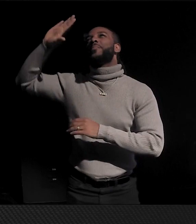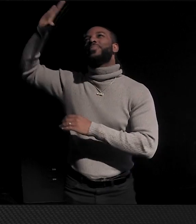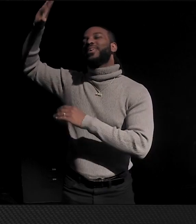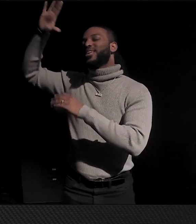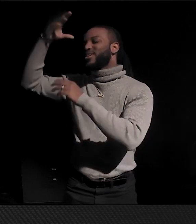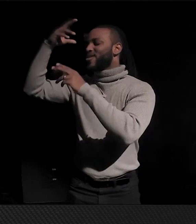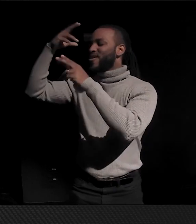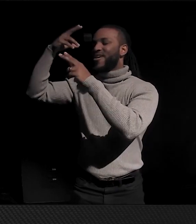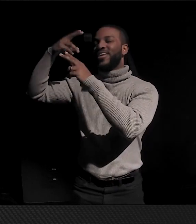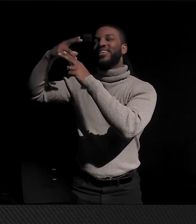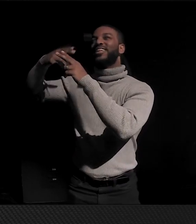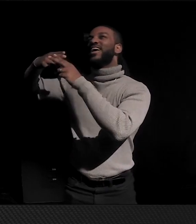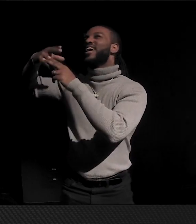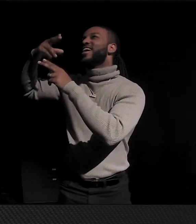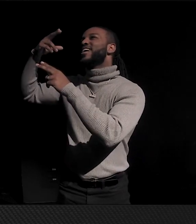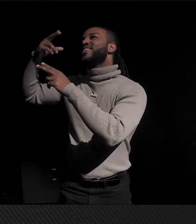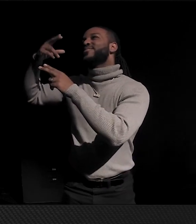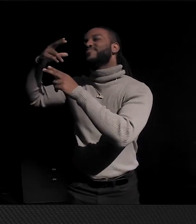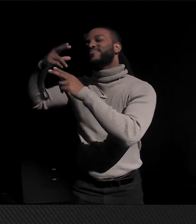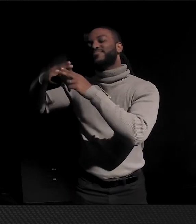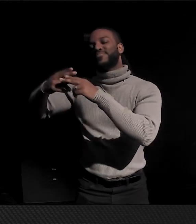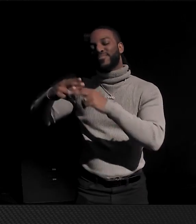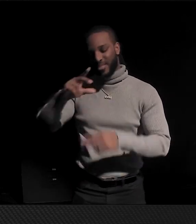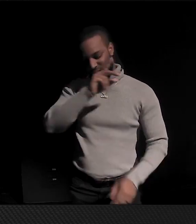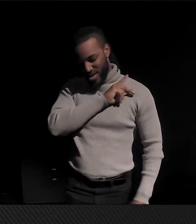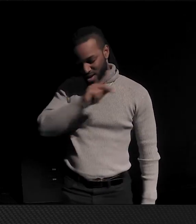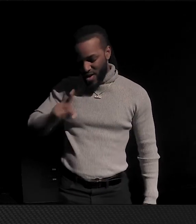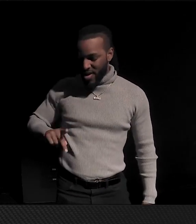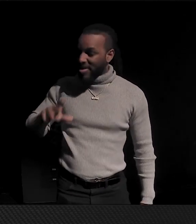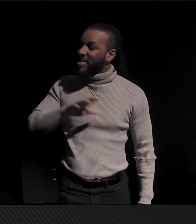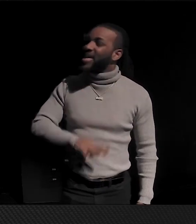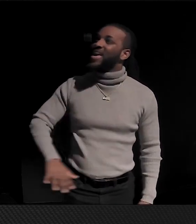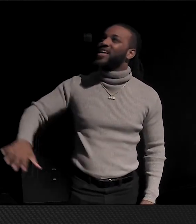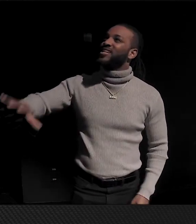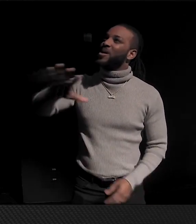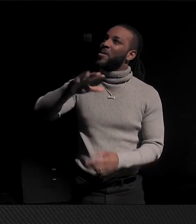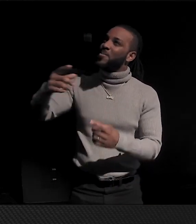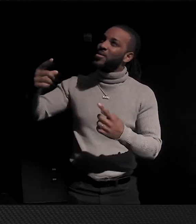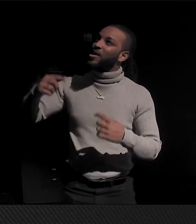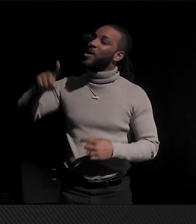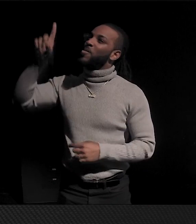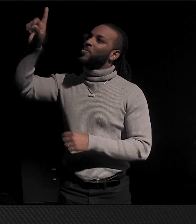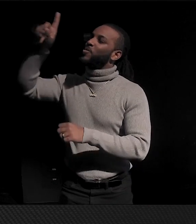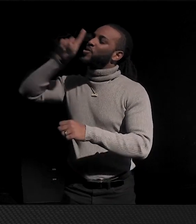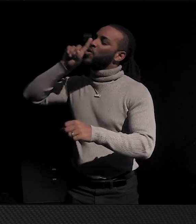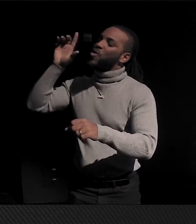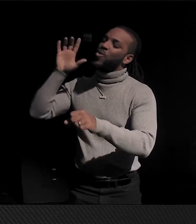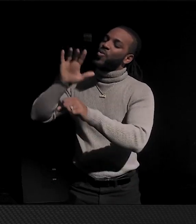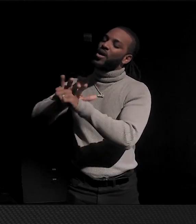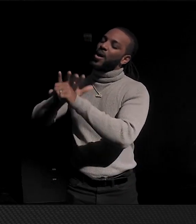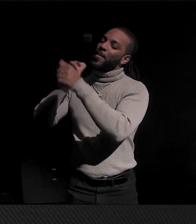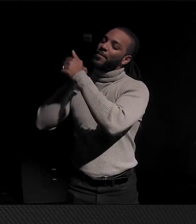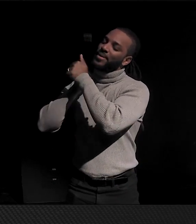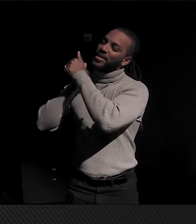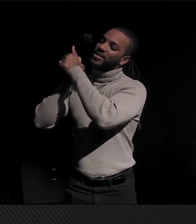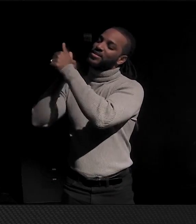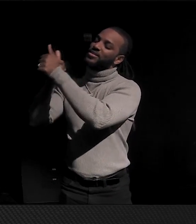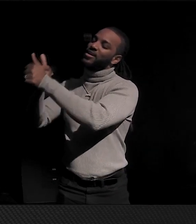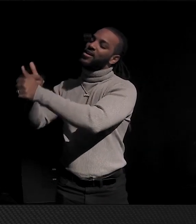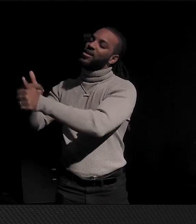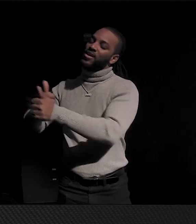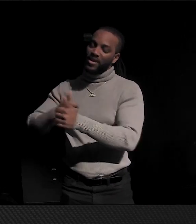blessed will be your name. For your kingdom come, your will